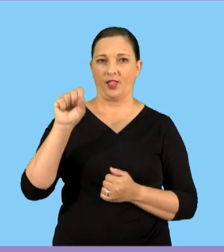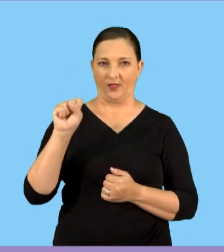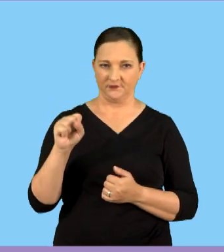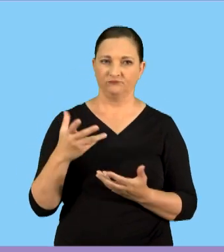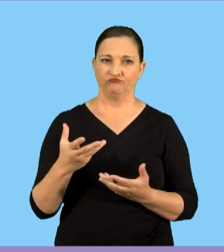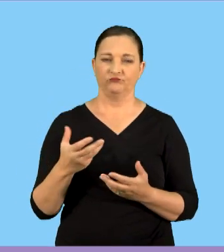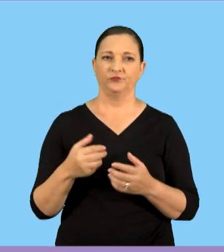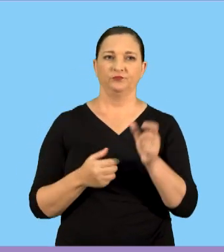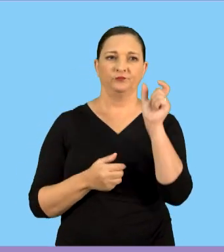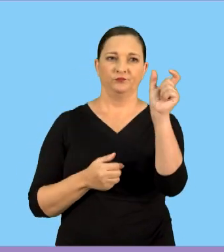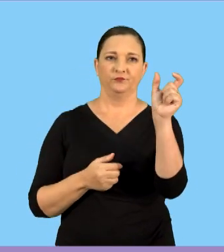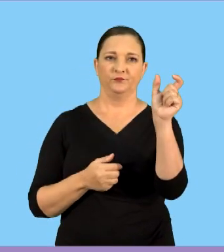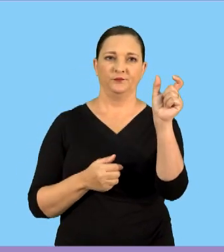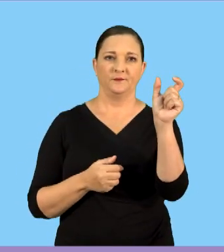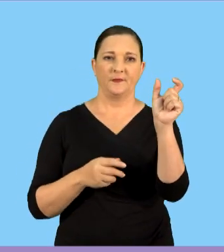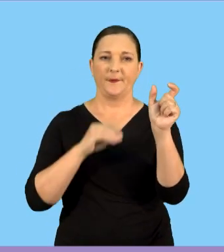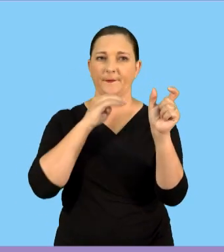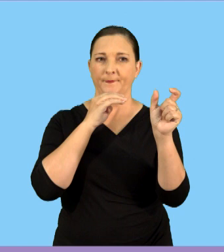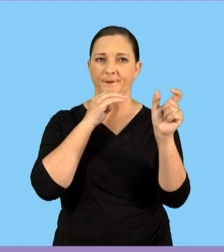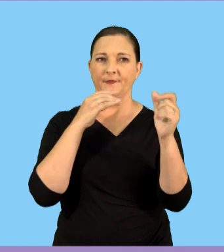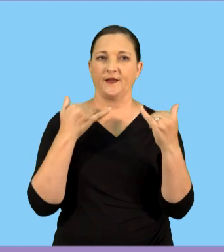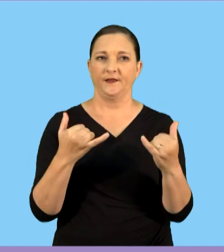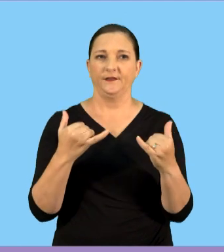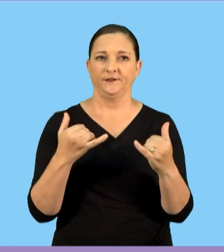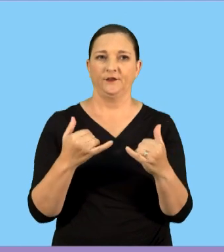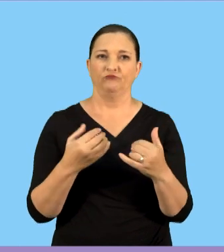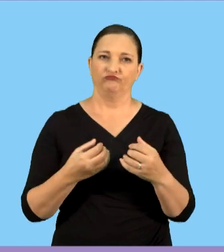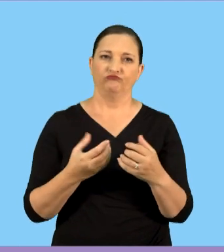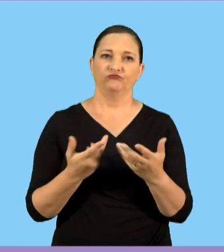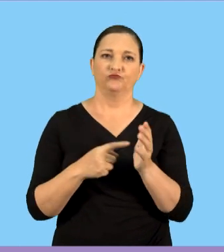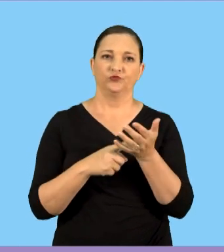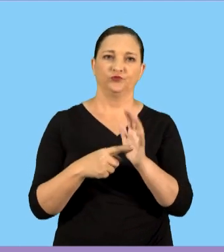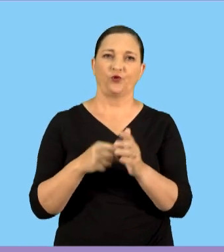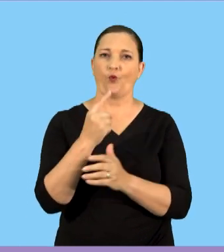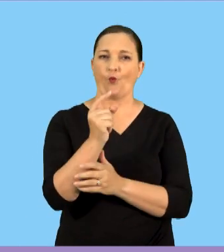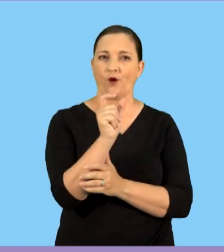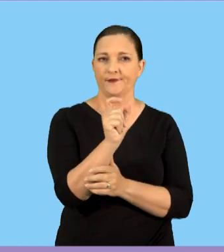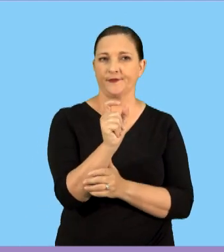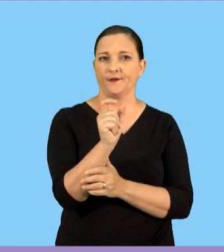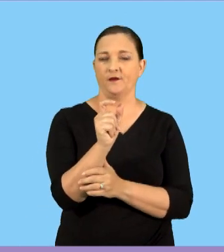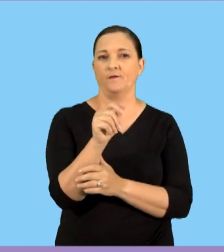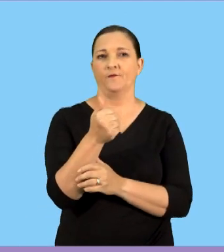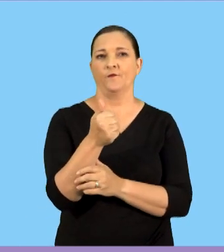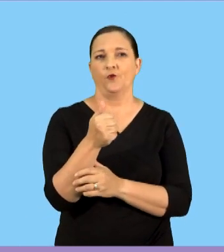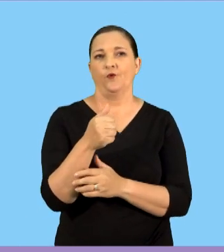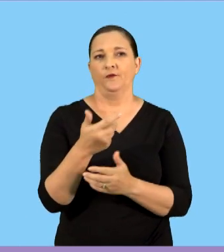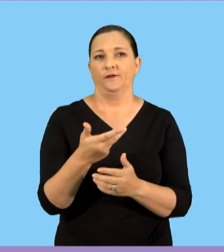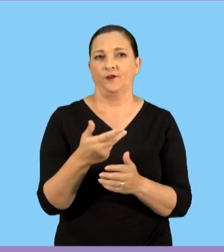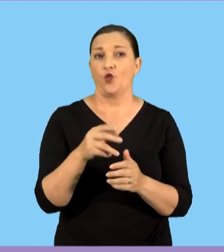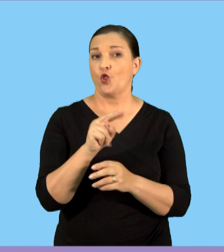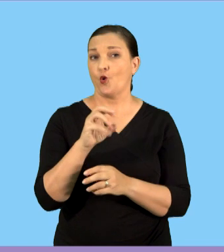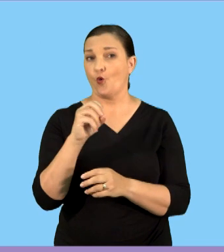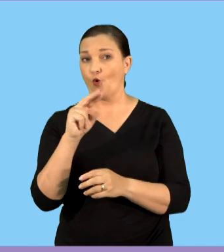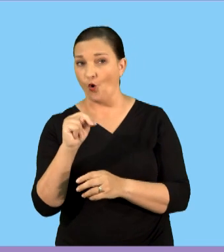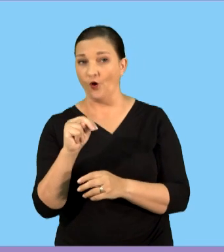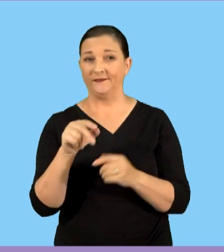are going to be talking about monomials, and that is an expression that has one term and non-negative exponents of the variables, or